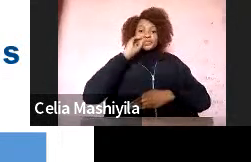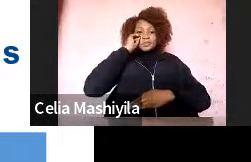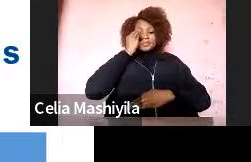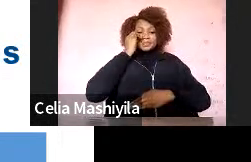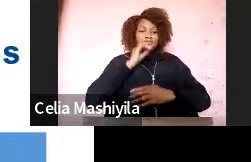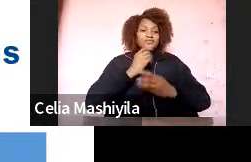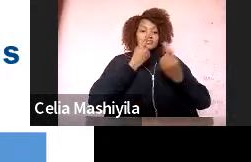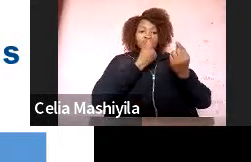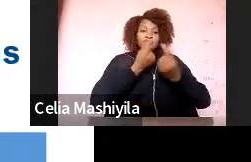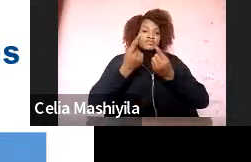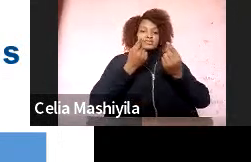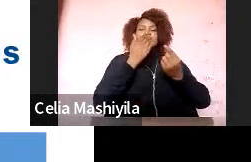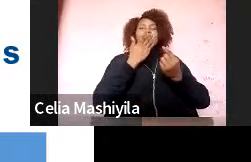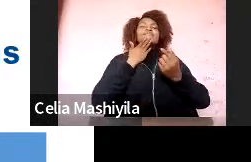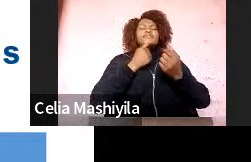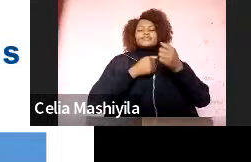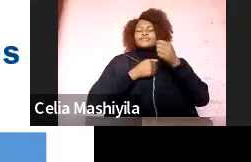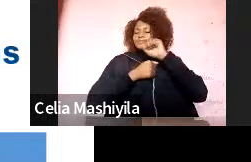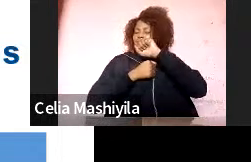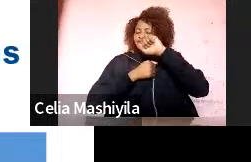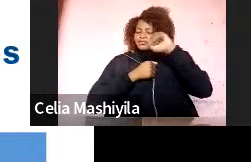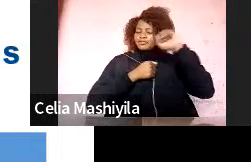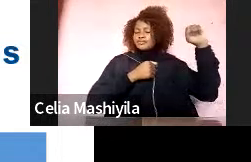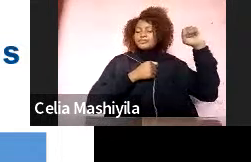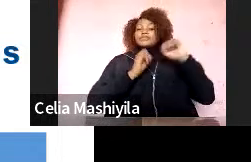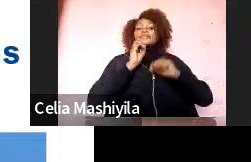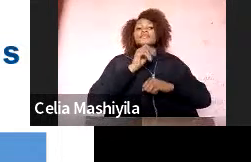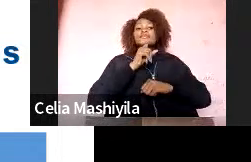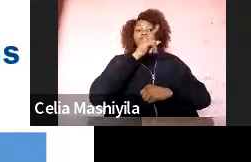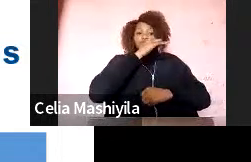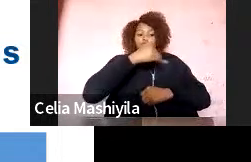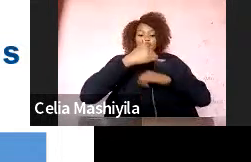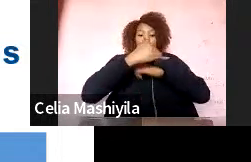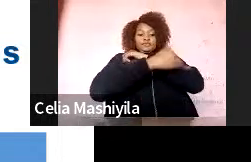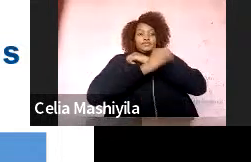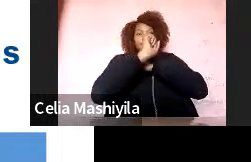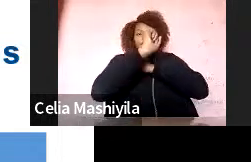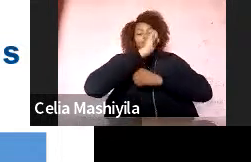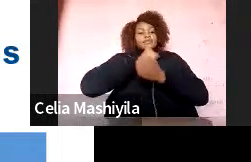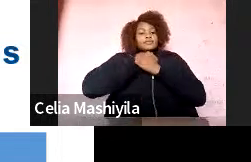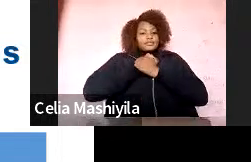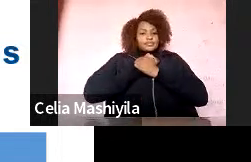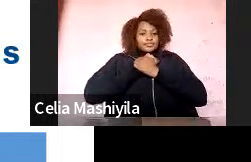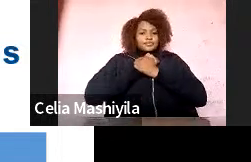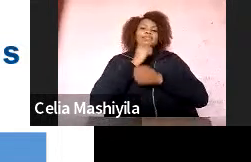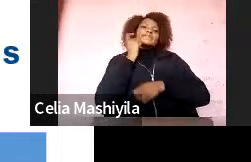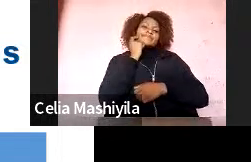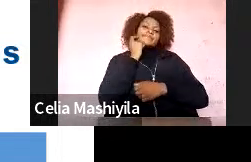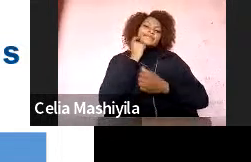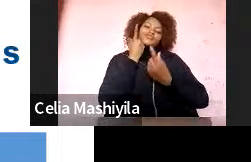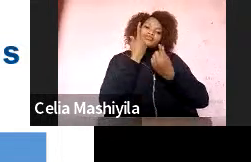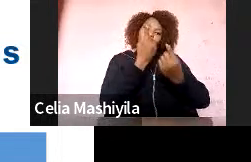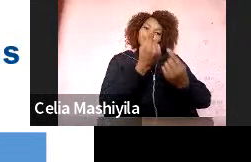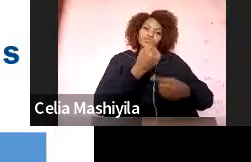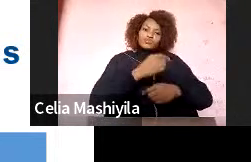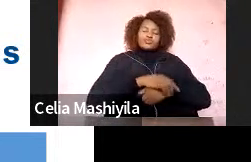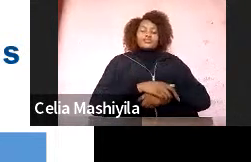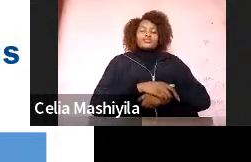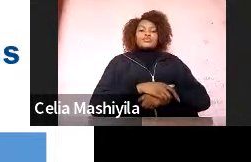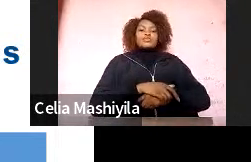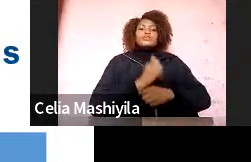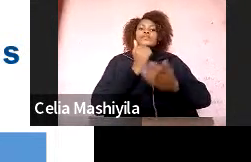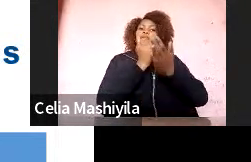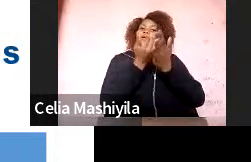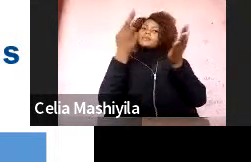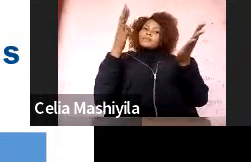of this country. If you love your country, it's easy to do so. We are saying report any fraud or